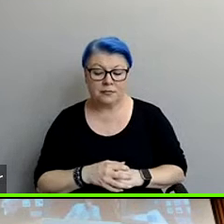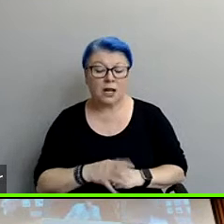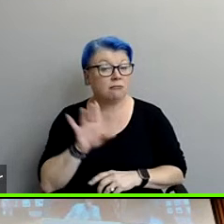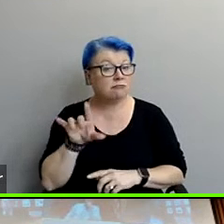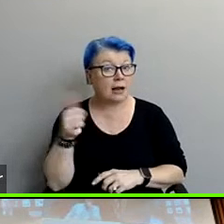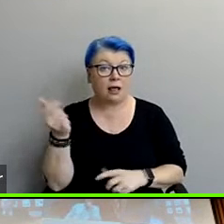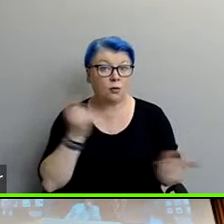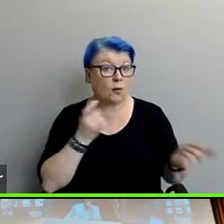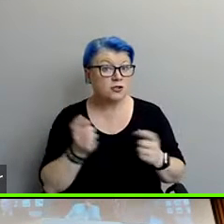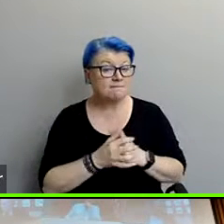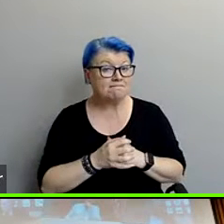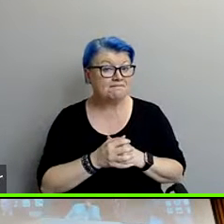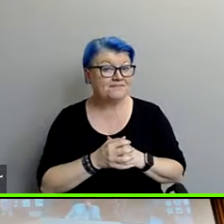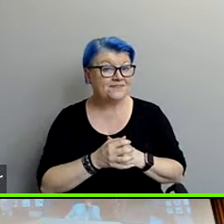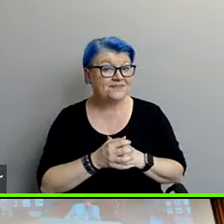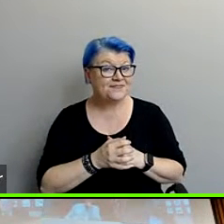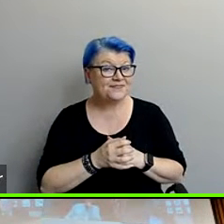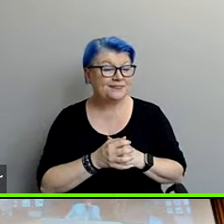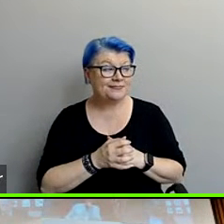Other questions?